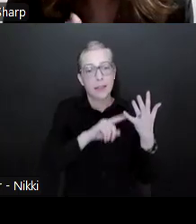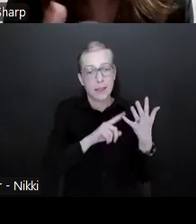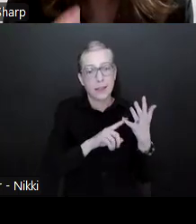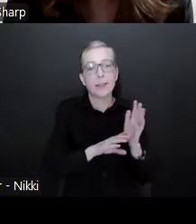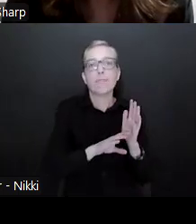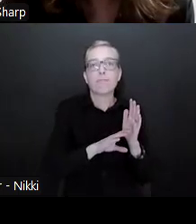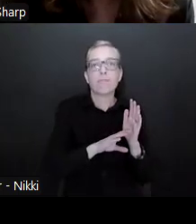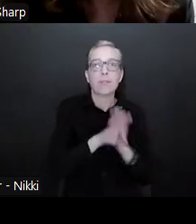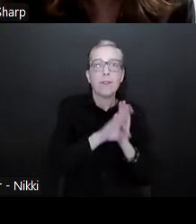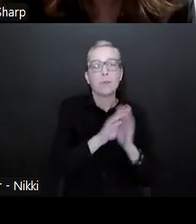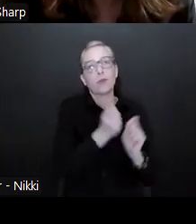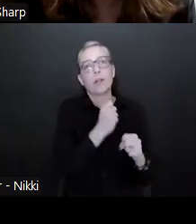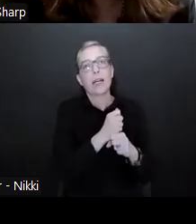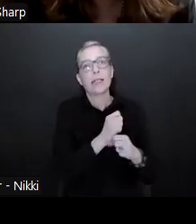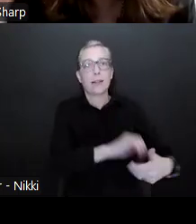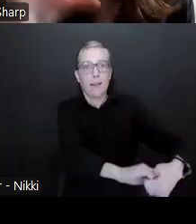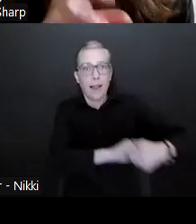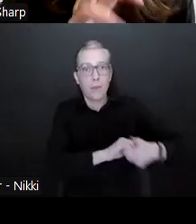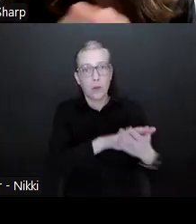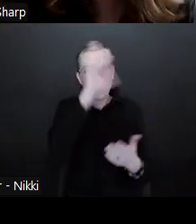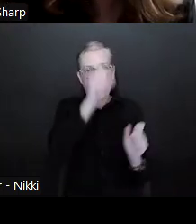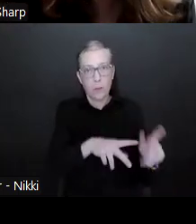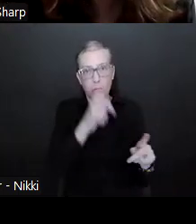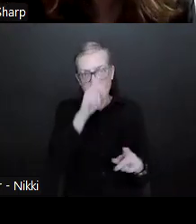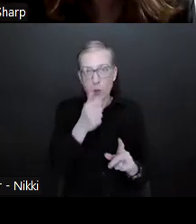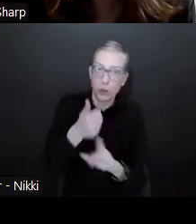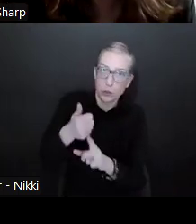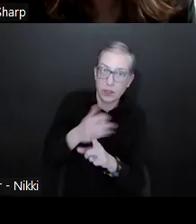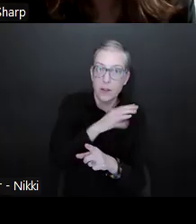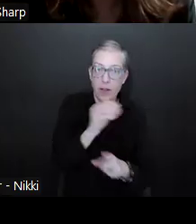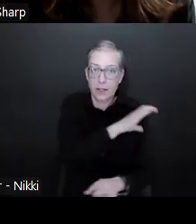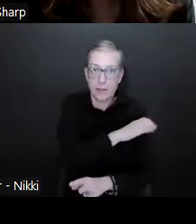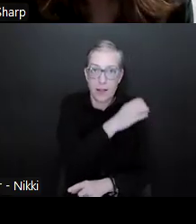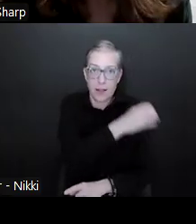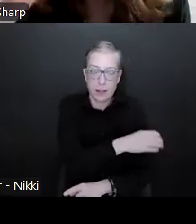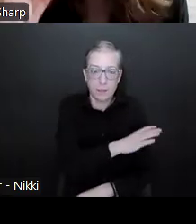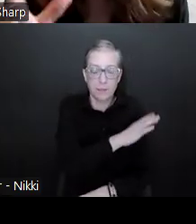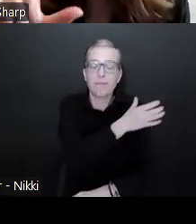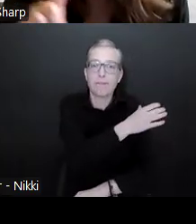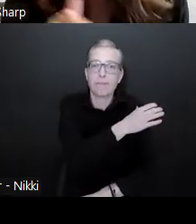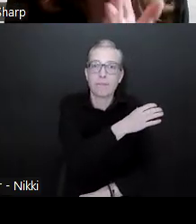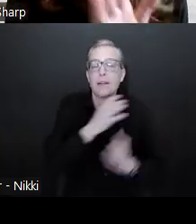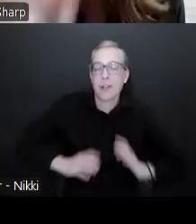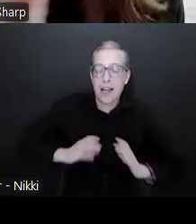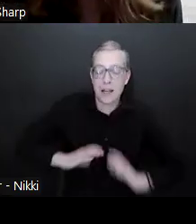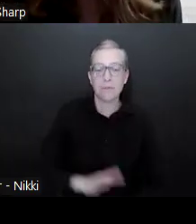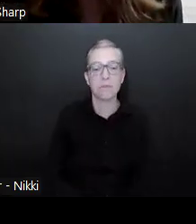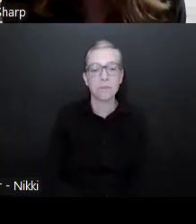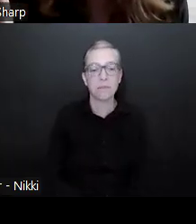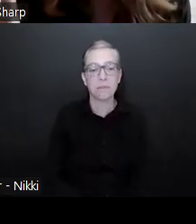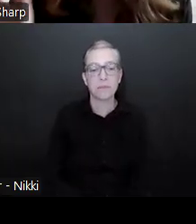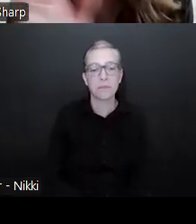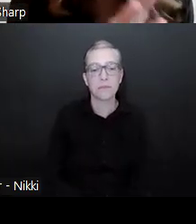opportunity for you and your client. So when you are doing that, when you're sending those ostensive cues, what you're doing is you're opening what